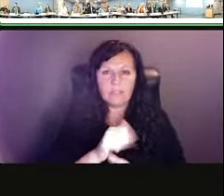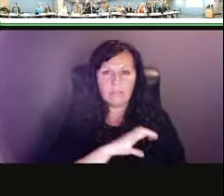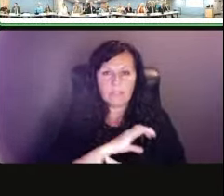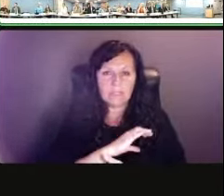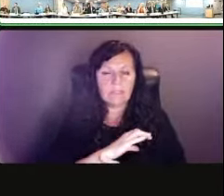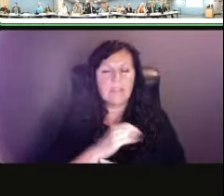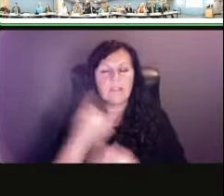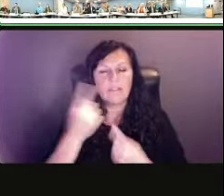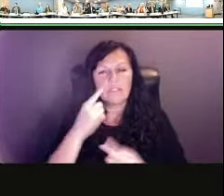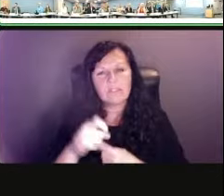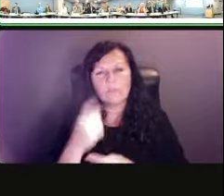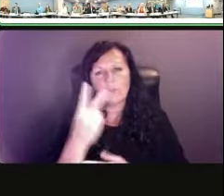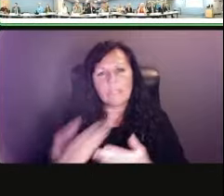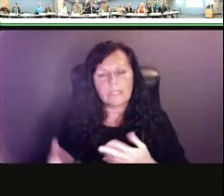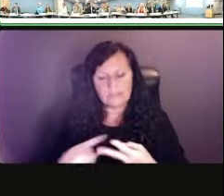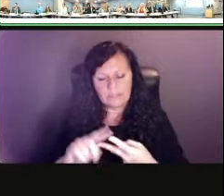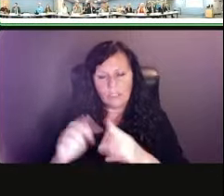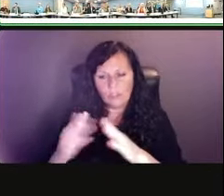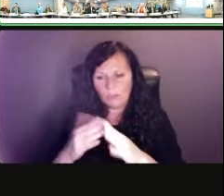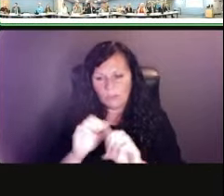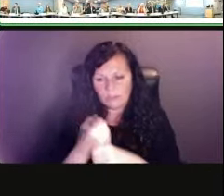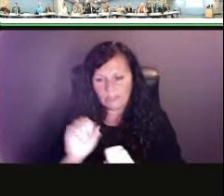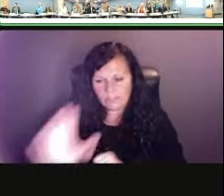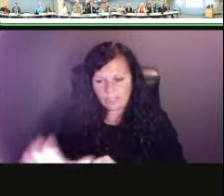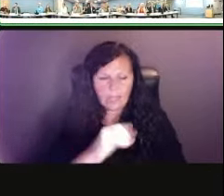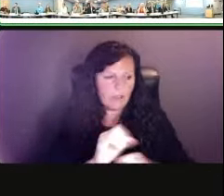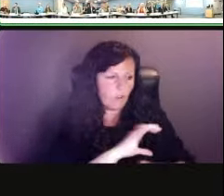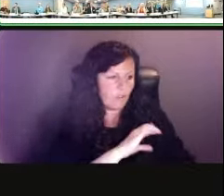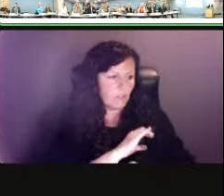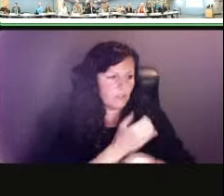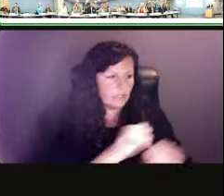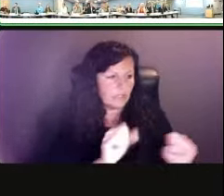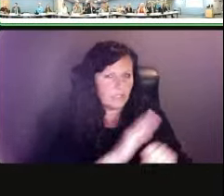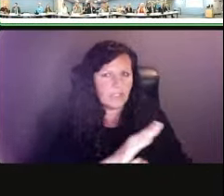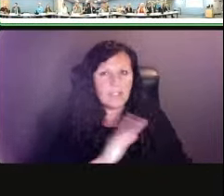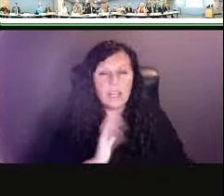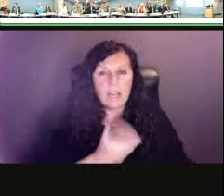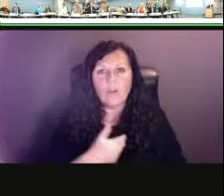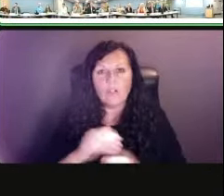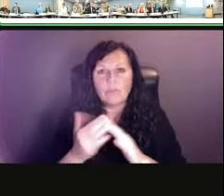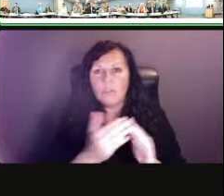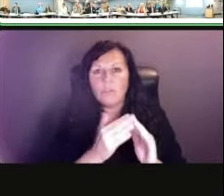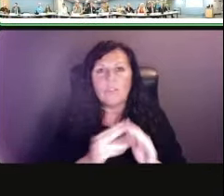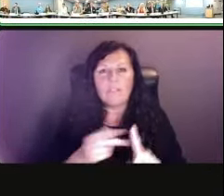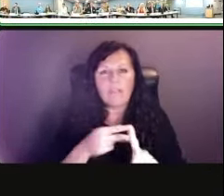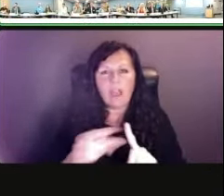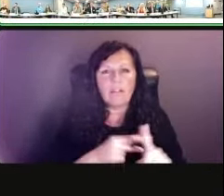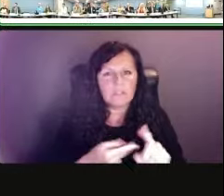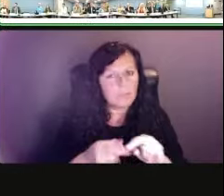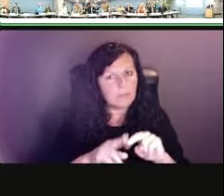community safety and officer safety. And we're seeing a violent crime increase in our community that's been trending up for about 10 years.